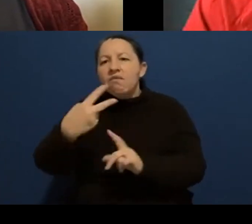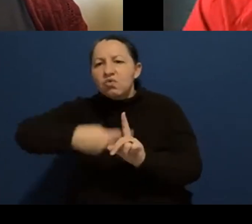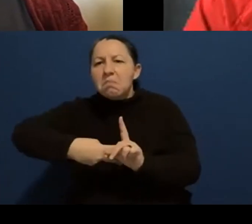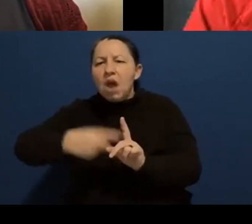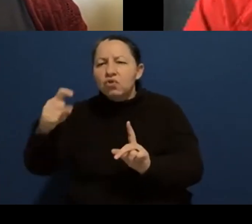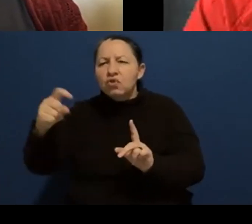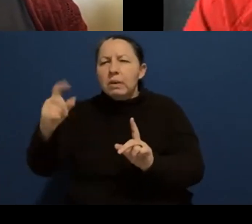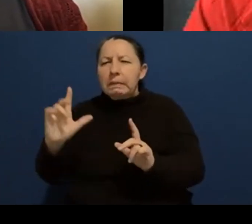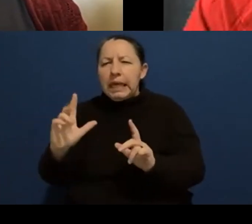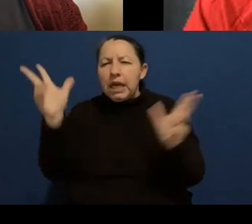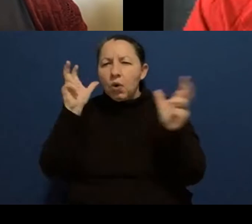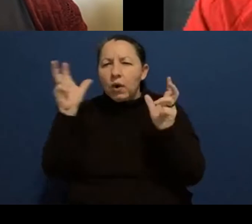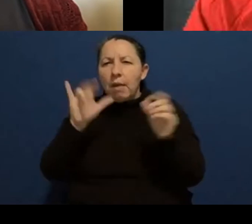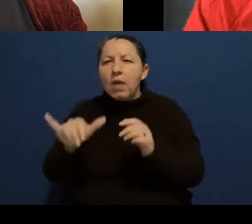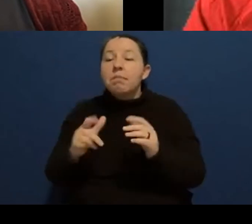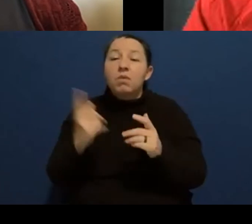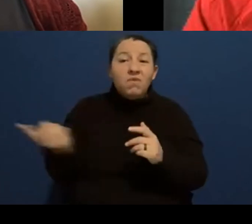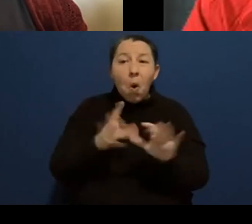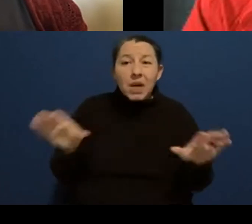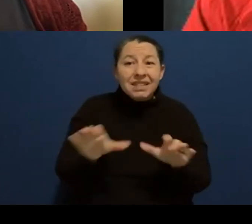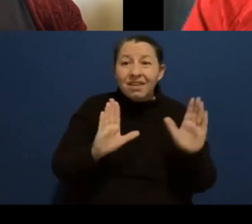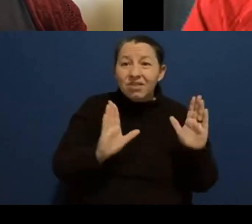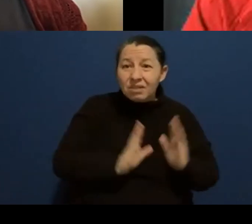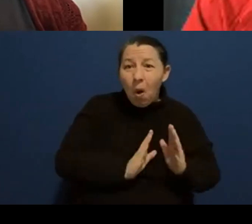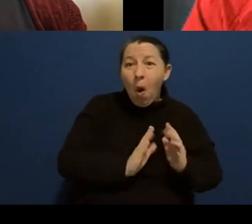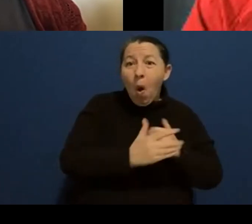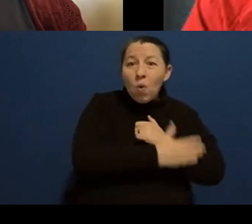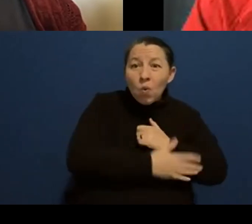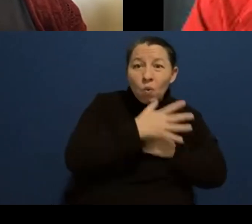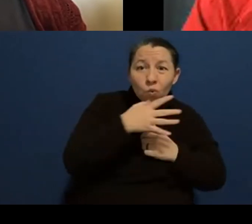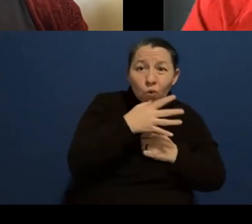done in our smaller rural communities. That information gets out.